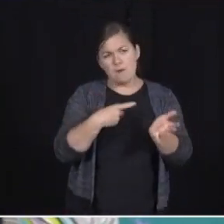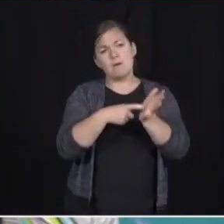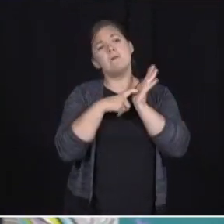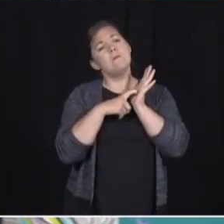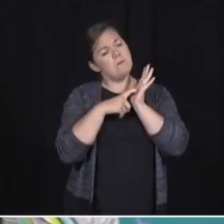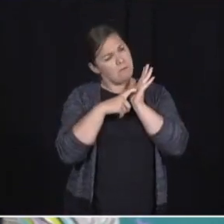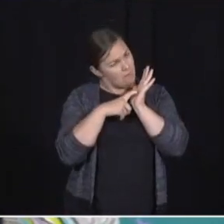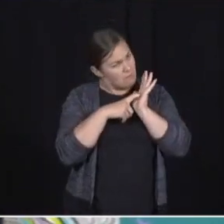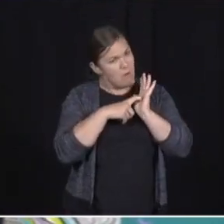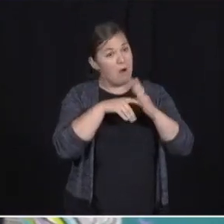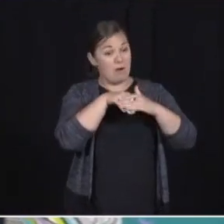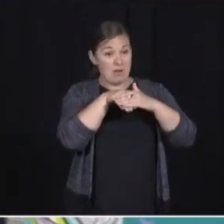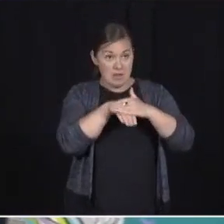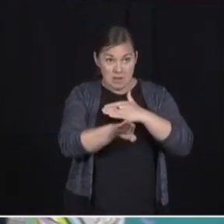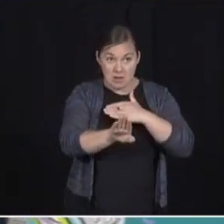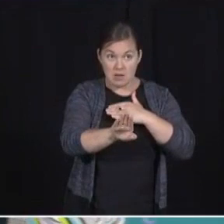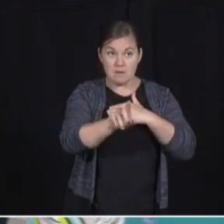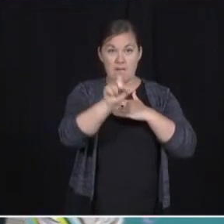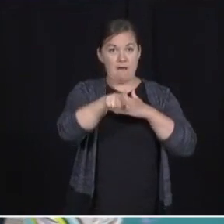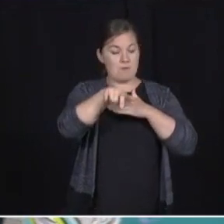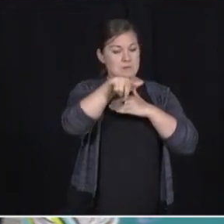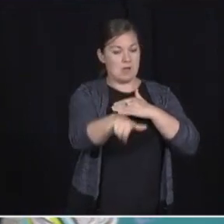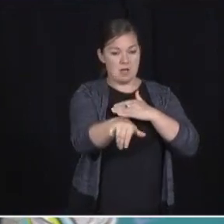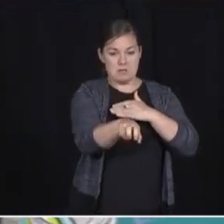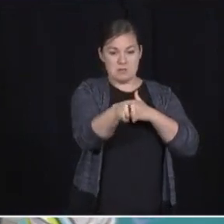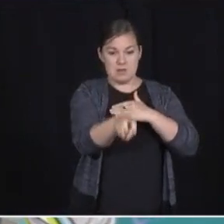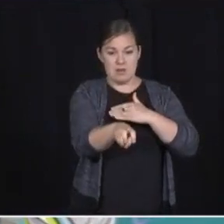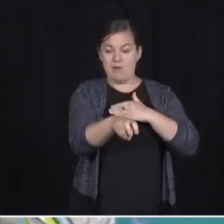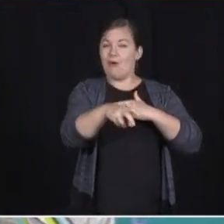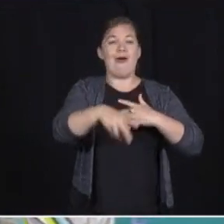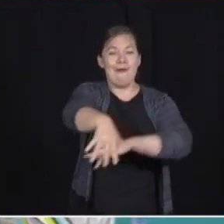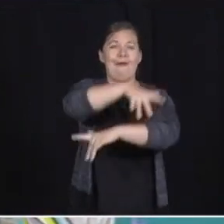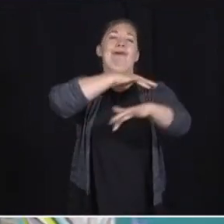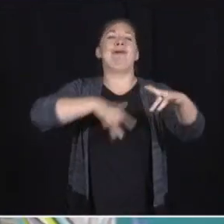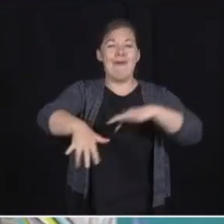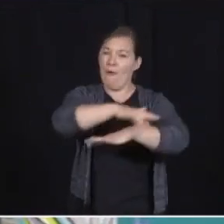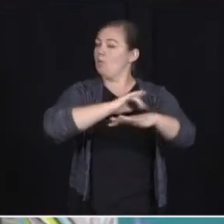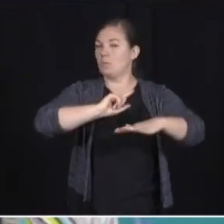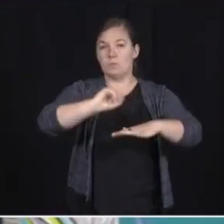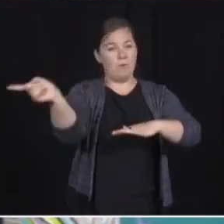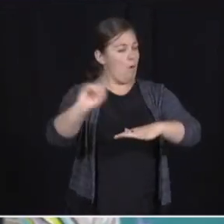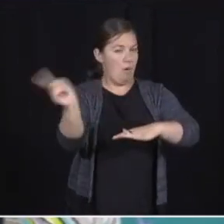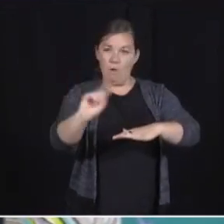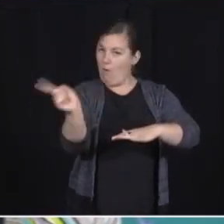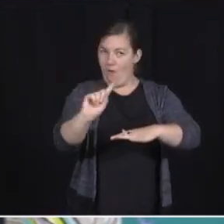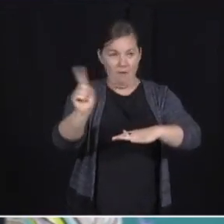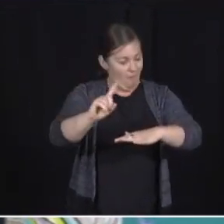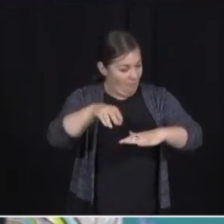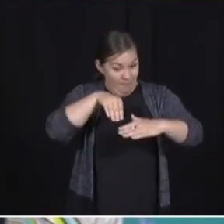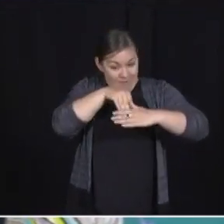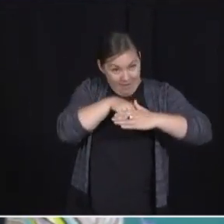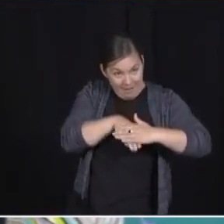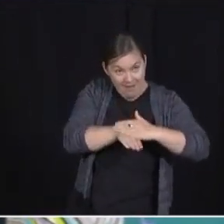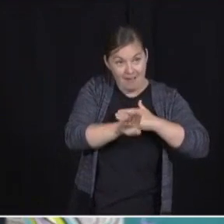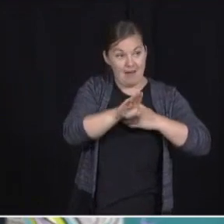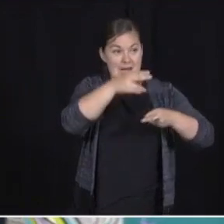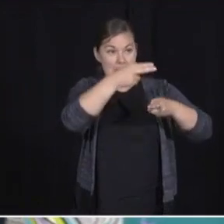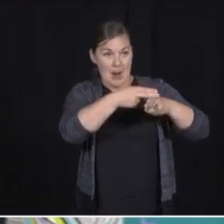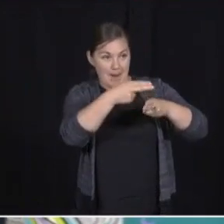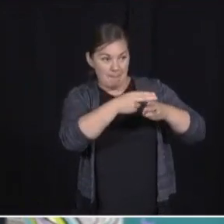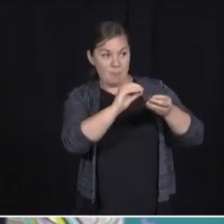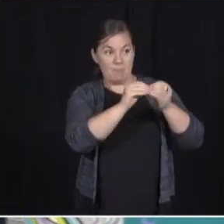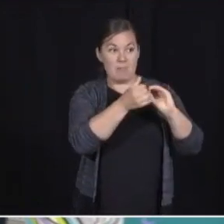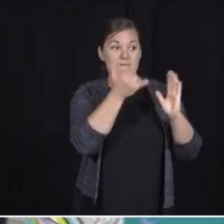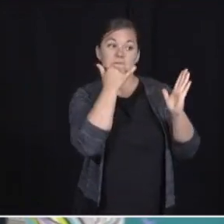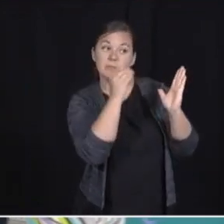times and keeping customer logs. My friends, these tools and measures are absolutely critical to ensuring